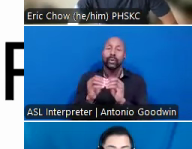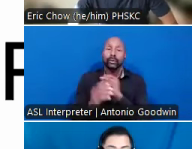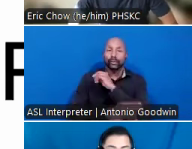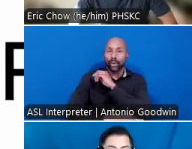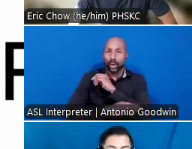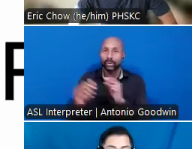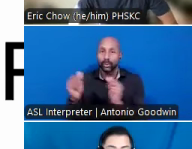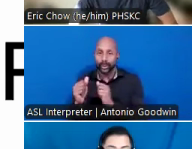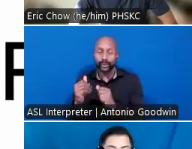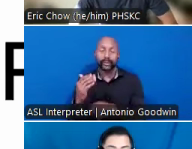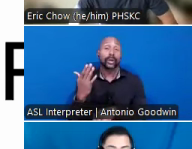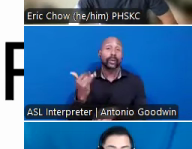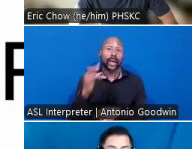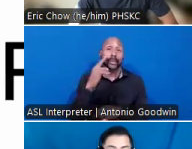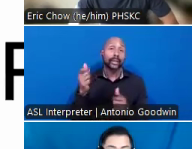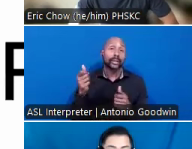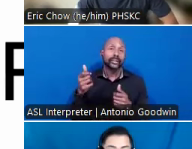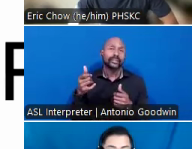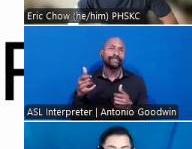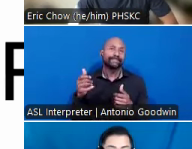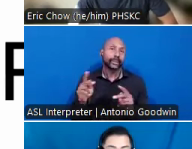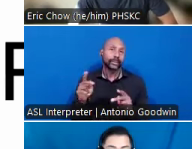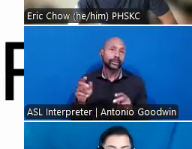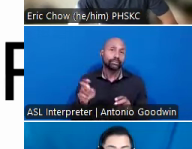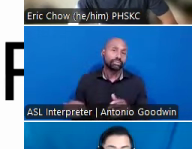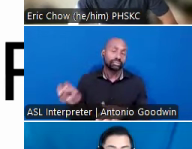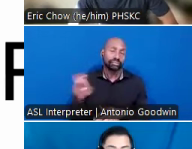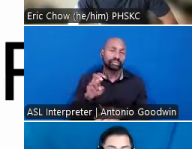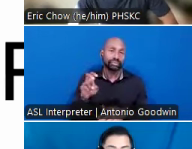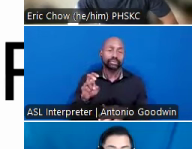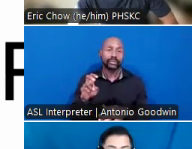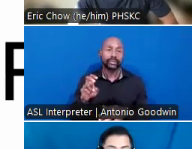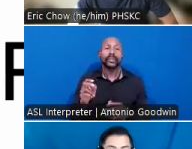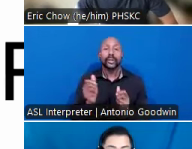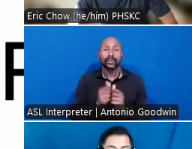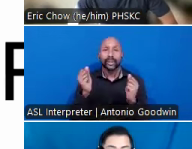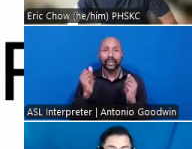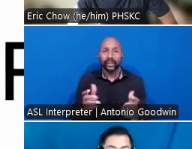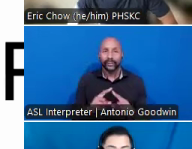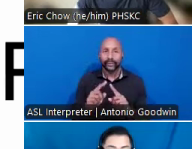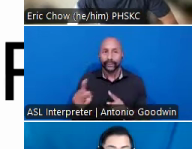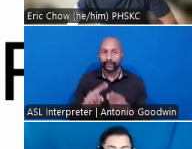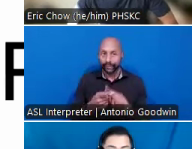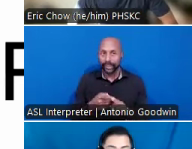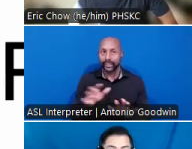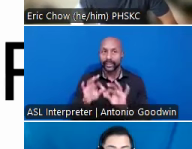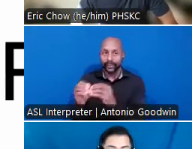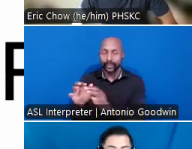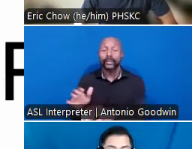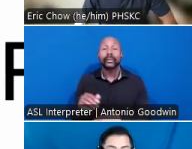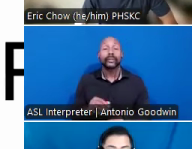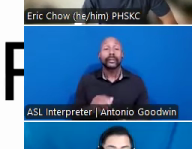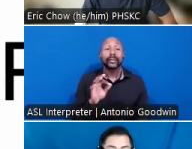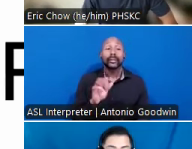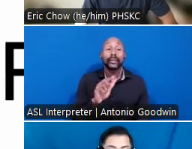had spent a lot of time making sure that people were aware that flu and RSV were causing a lot of infections, and people should take steps